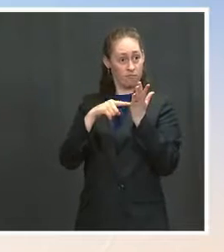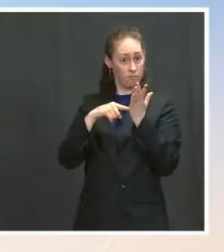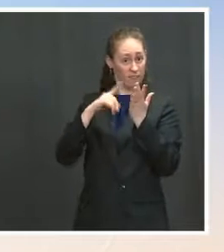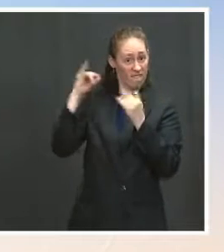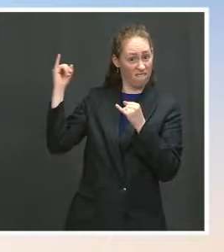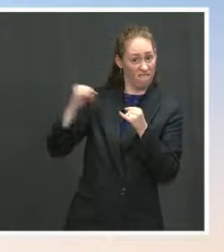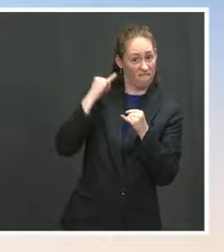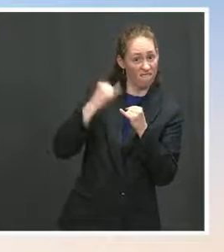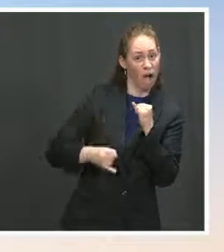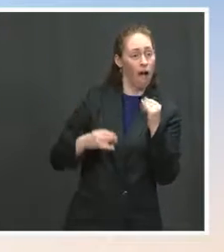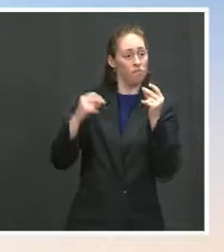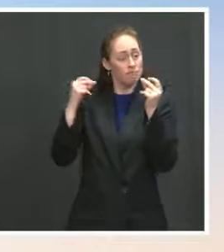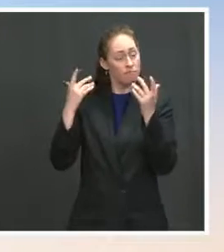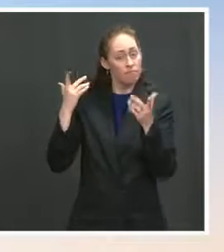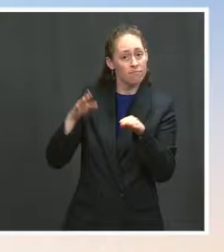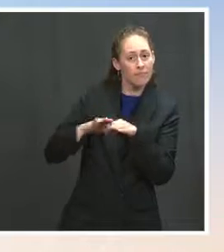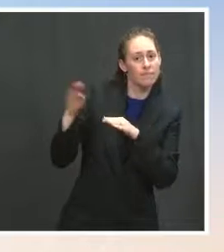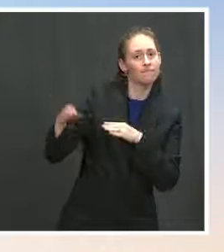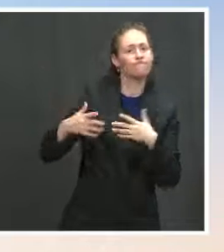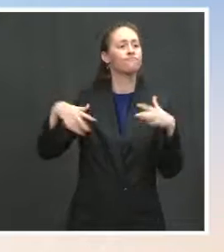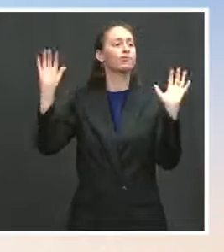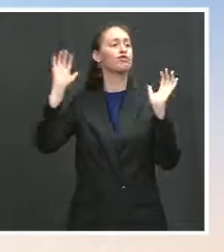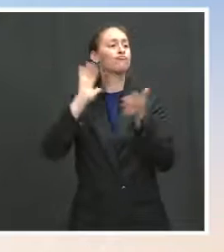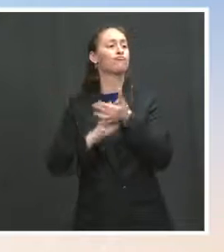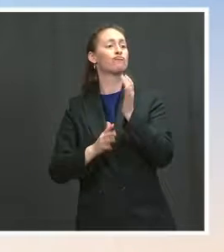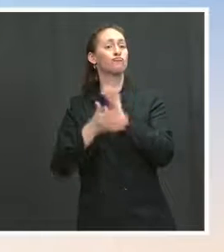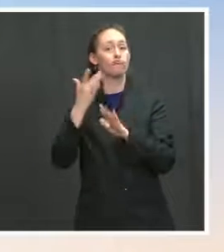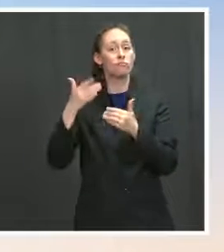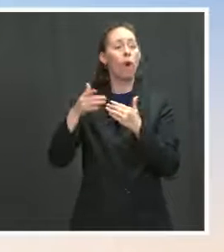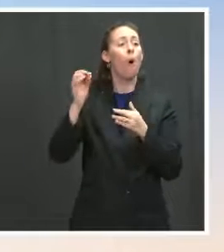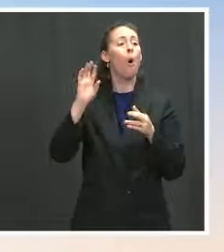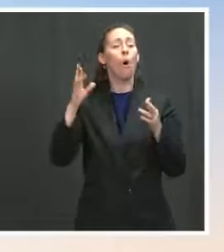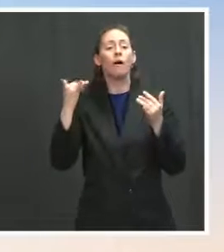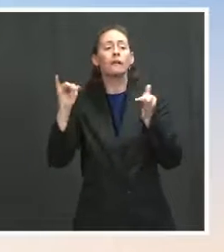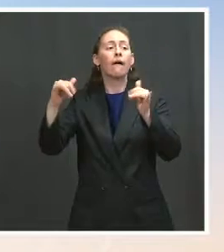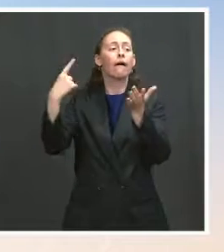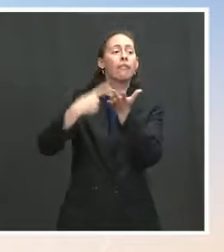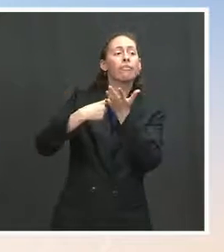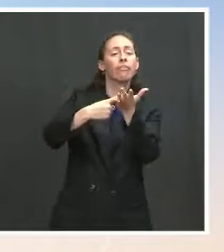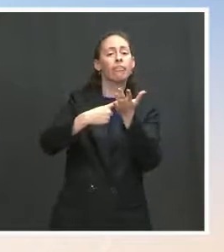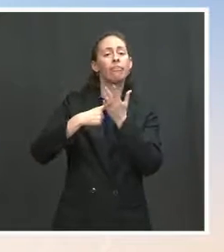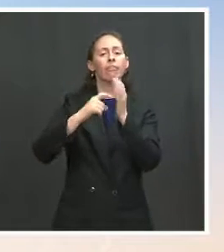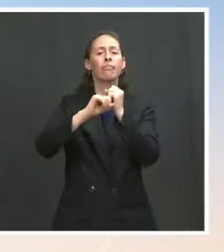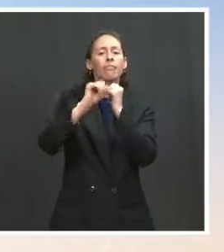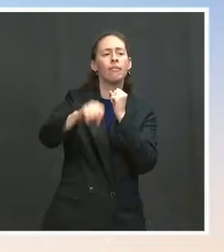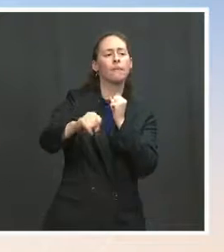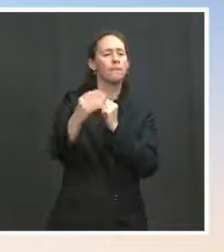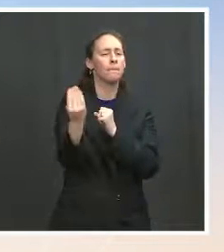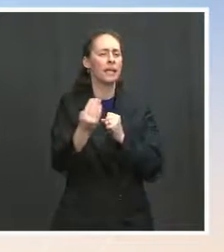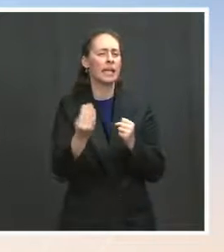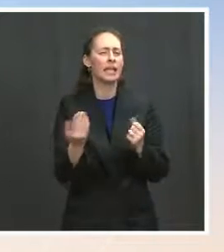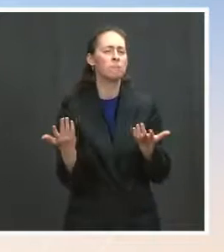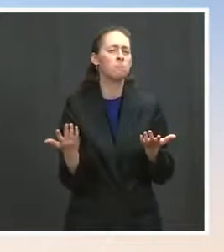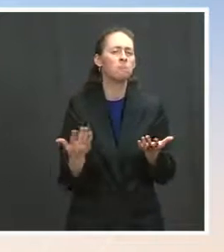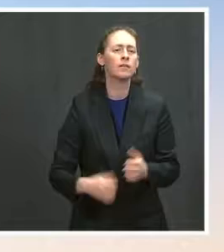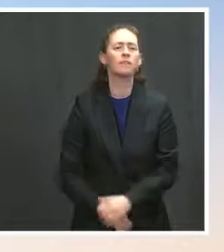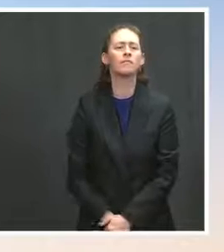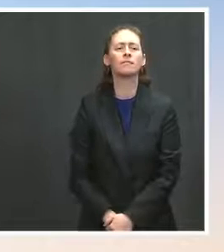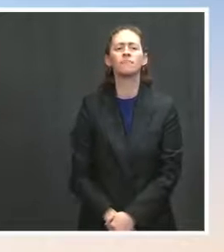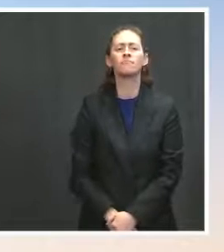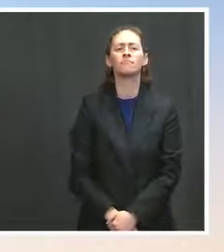of negotiations, or do you anticipate this will go through the weekend until Monday, June 7th? I know everybody's excited to work through the